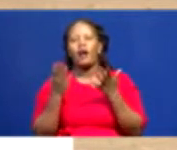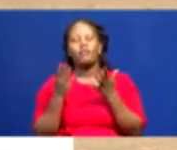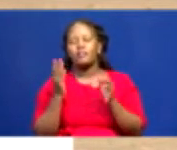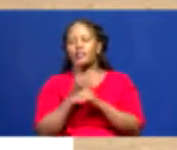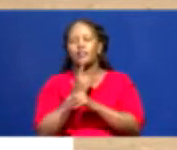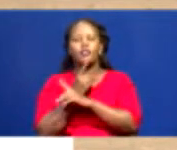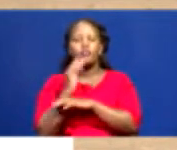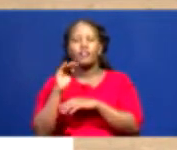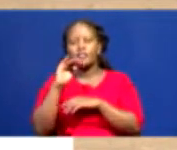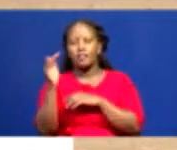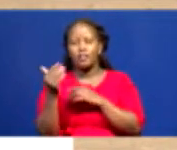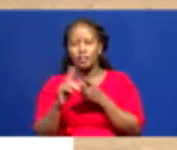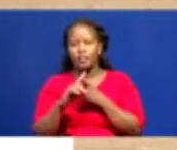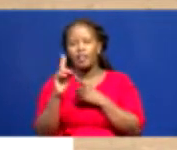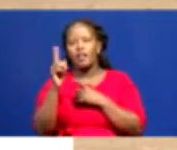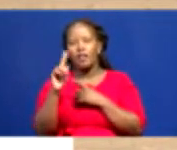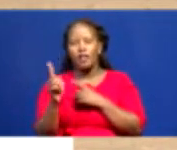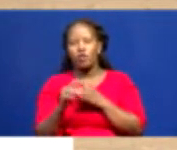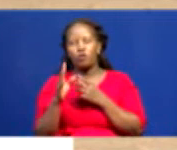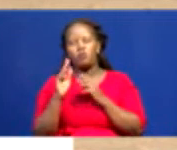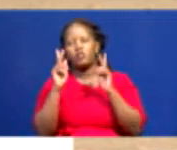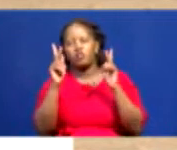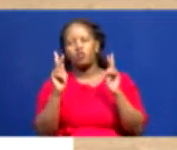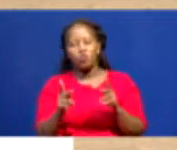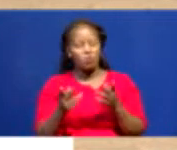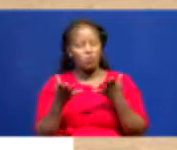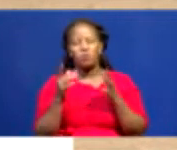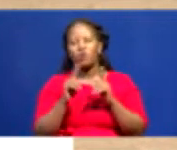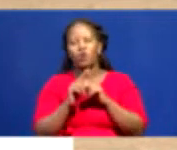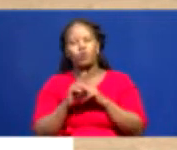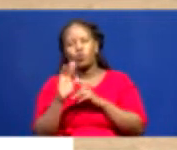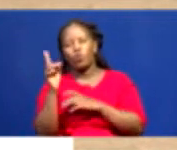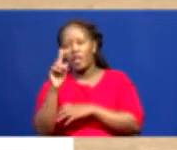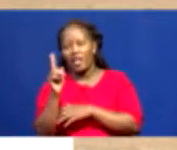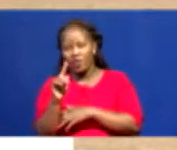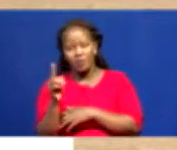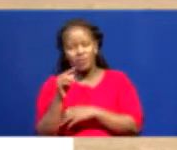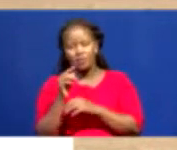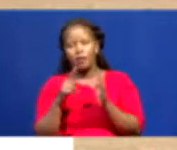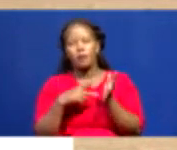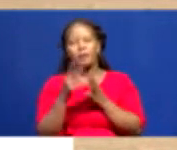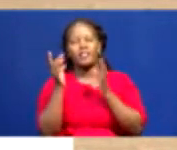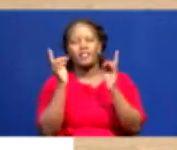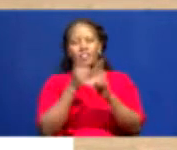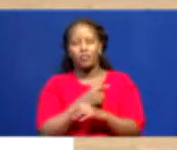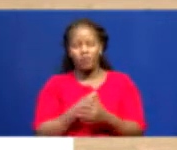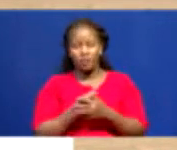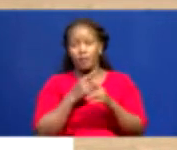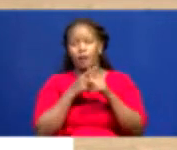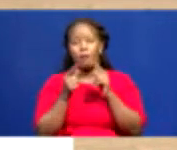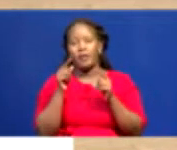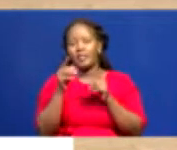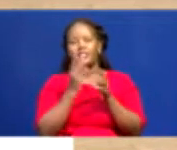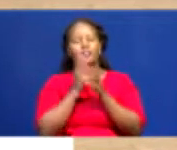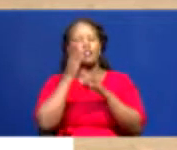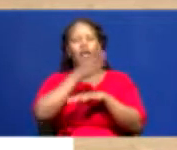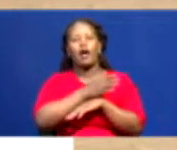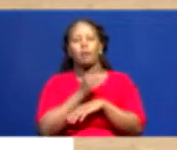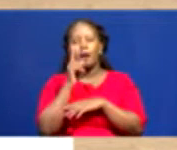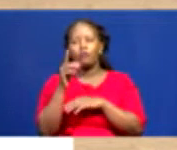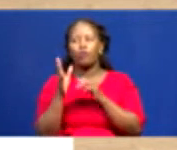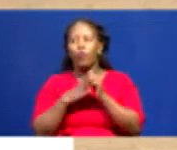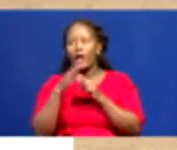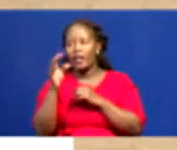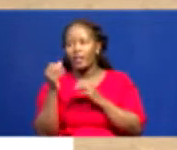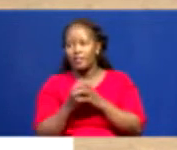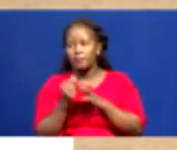cities from Mombasa, Nairobi, and Eldoret, even Mandera. The prices are quite different, but it's above 190. But I